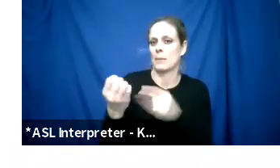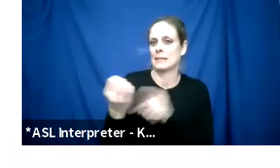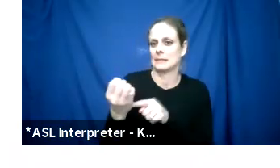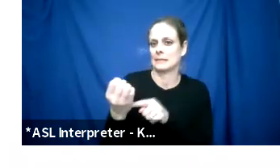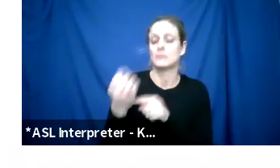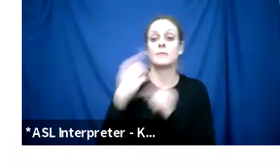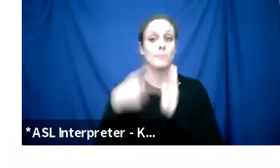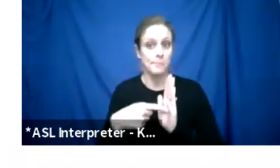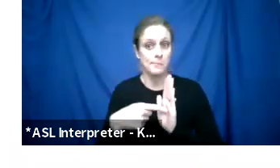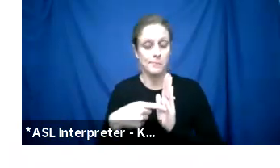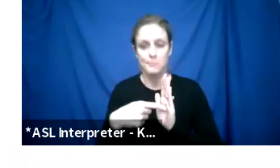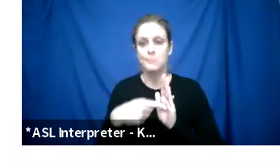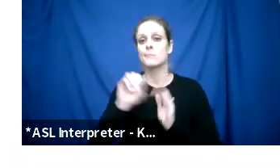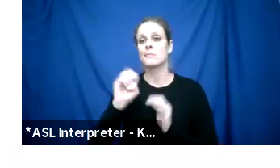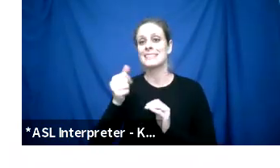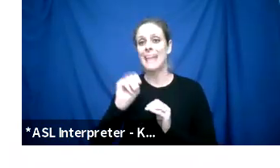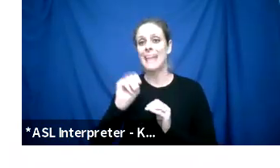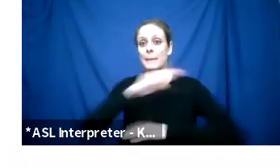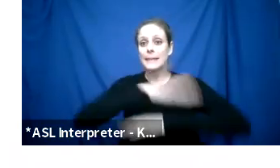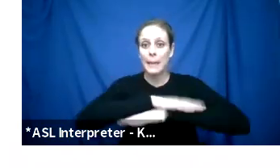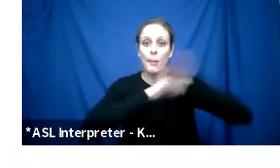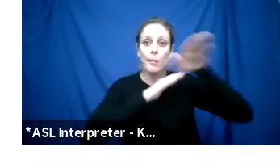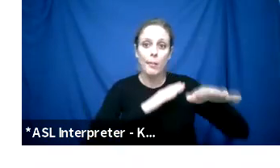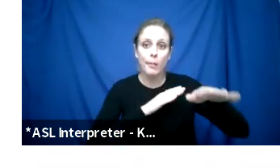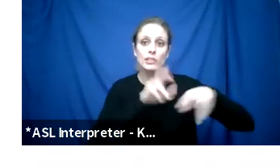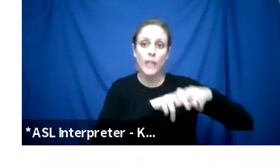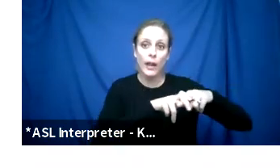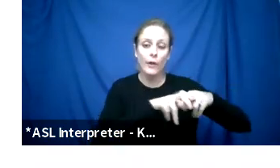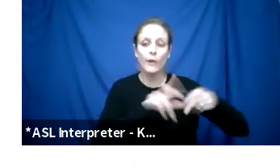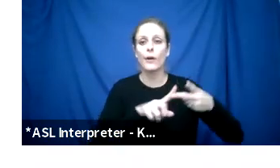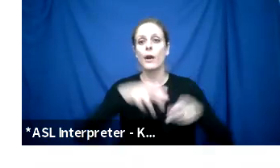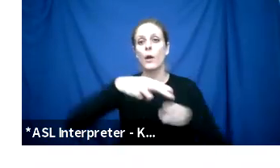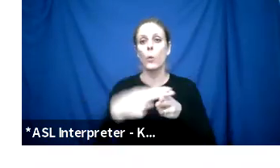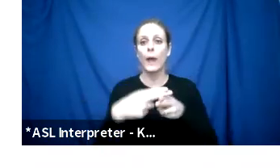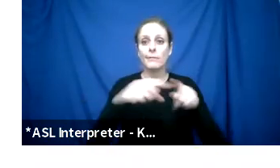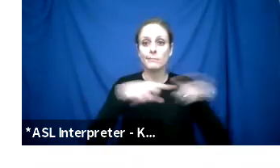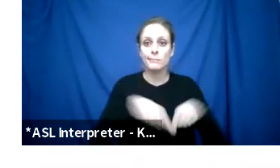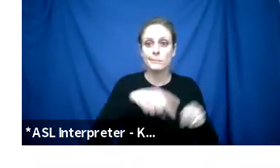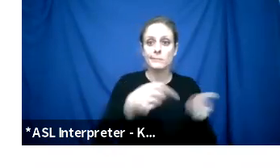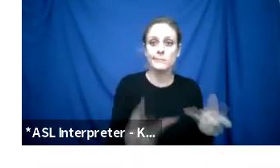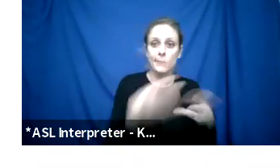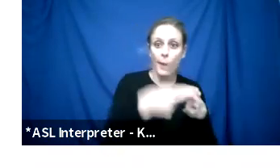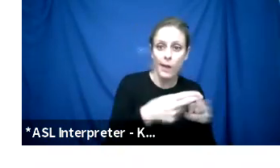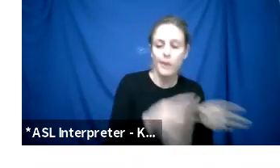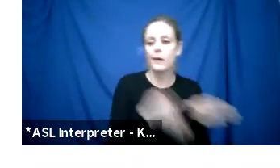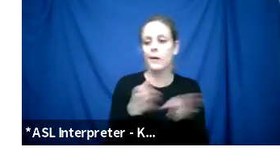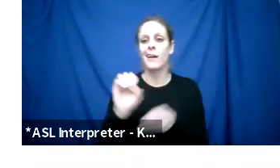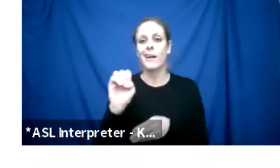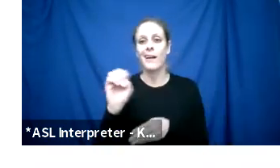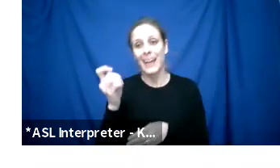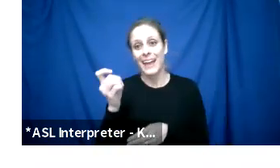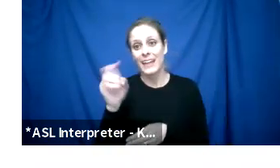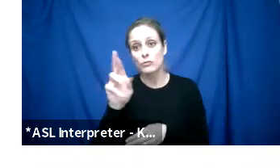such as examination tables and chairs, weight scales and x-ray machines, radiological